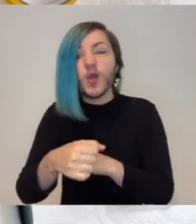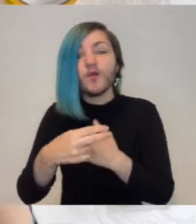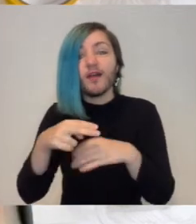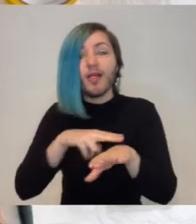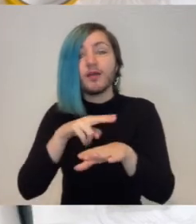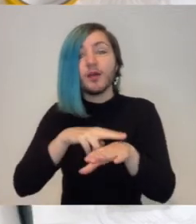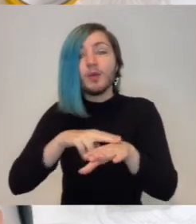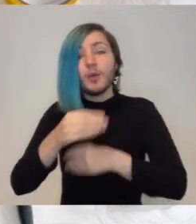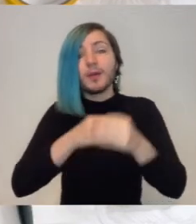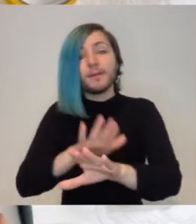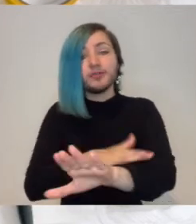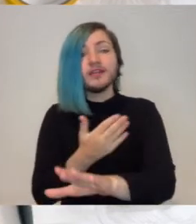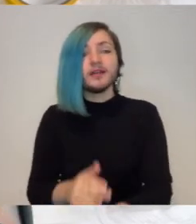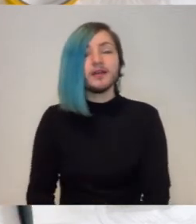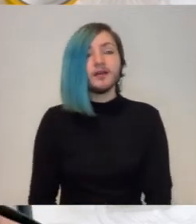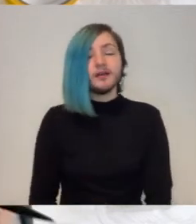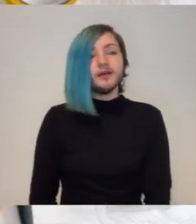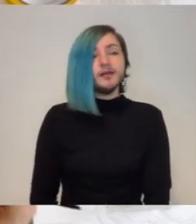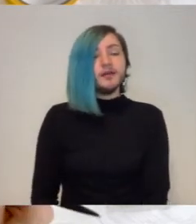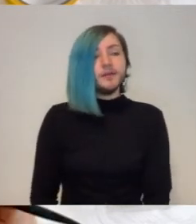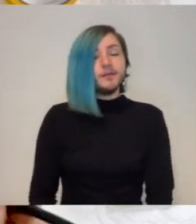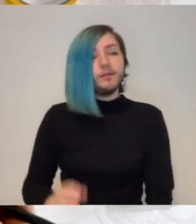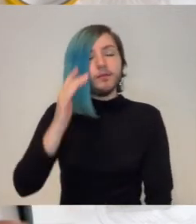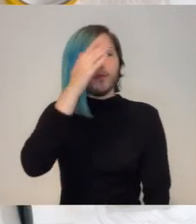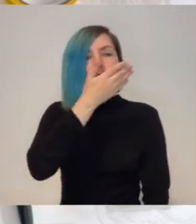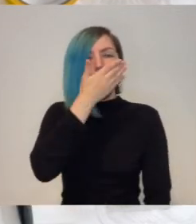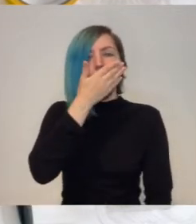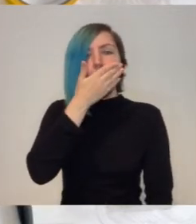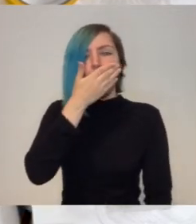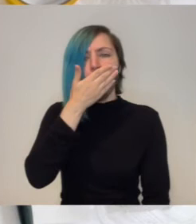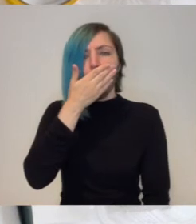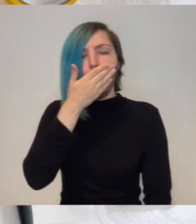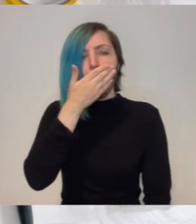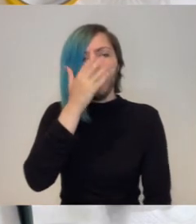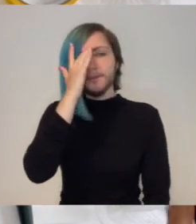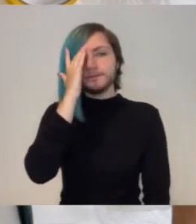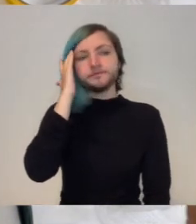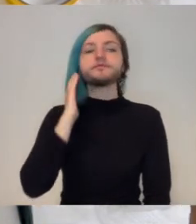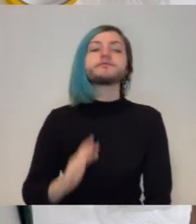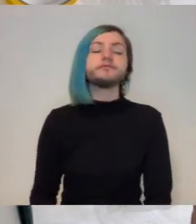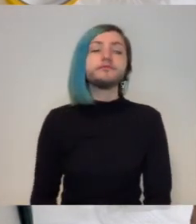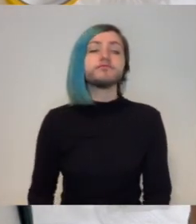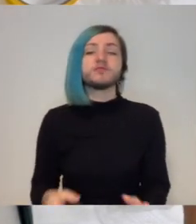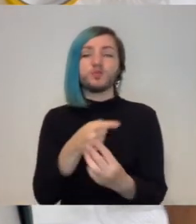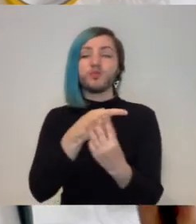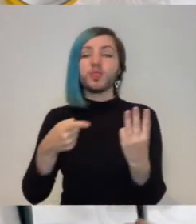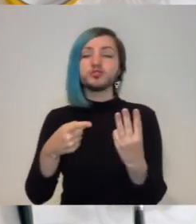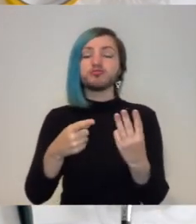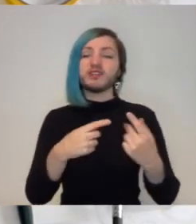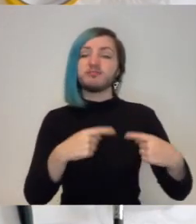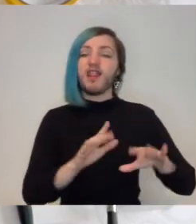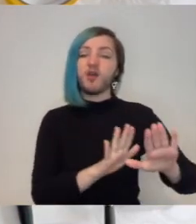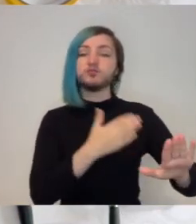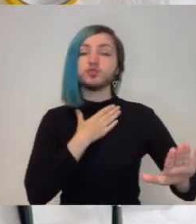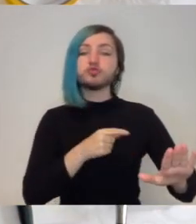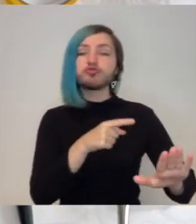add a little bit more blue there to get those. So while those are drying, and we